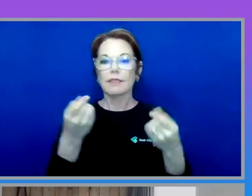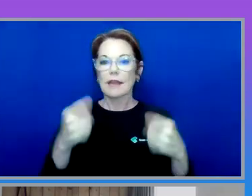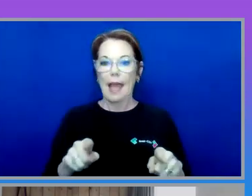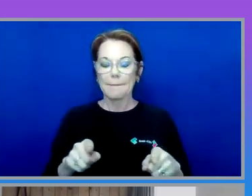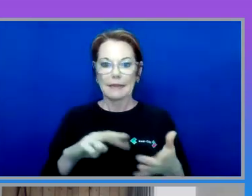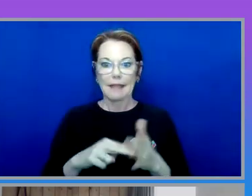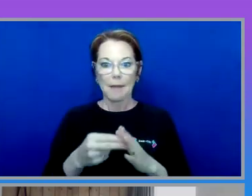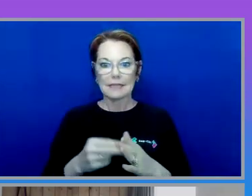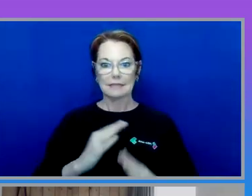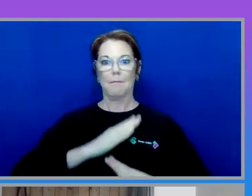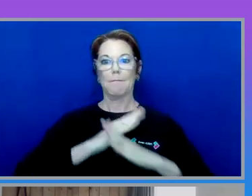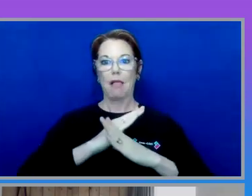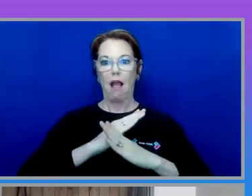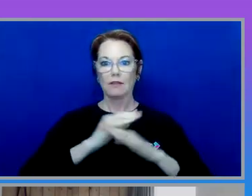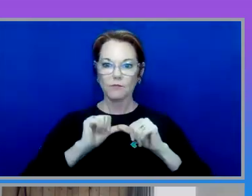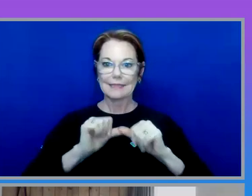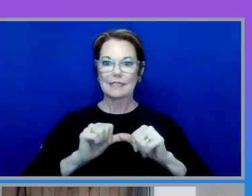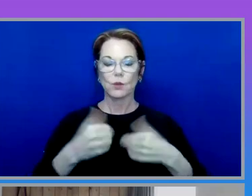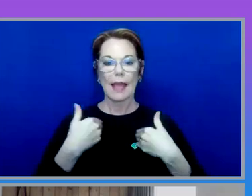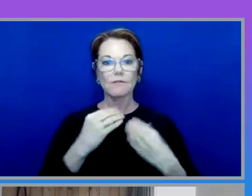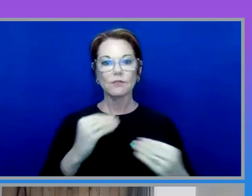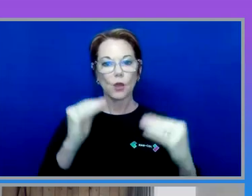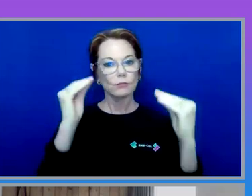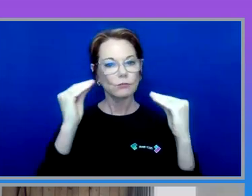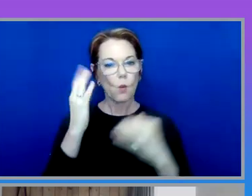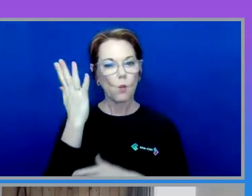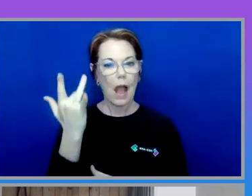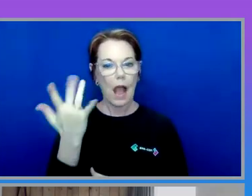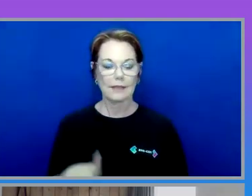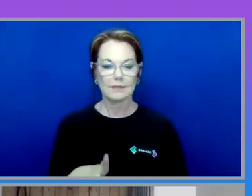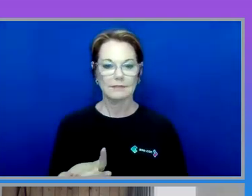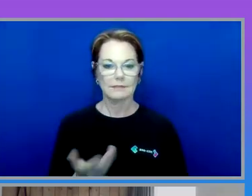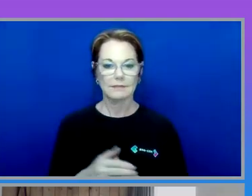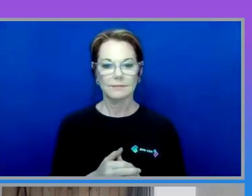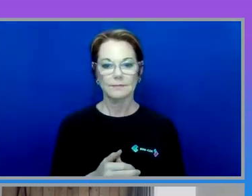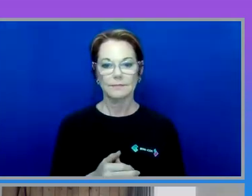from continuing, but they have no guidance as to why.